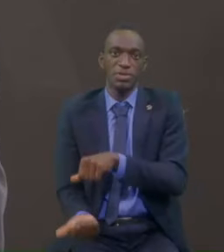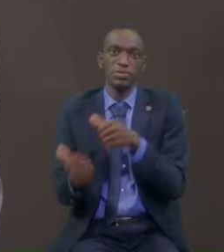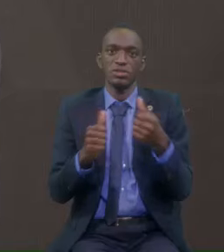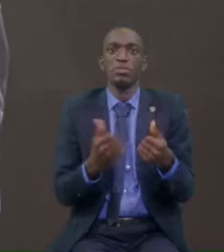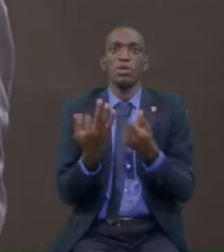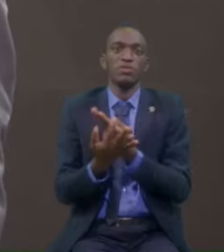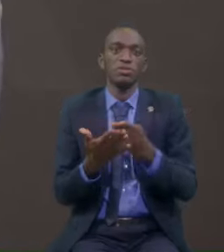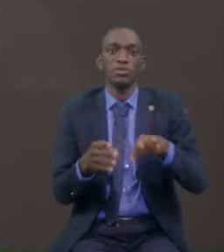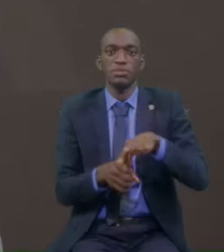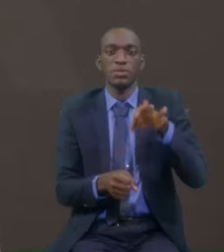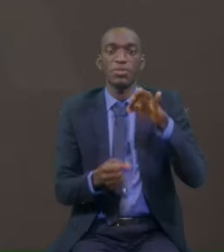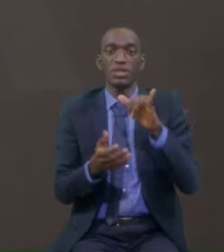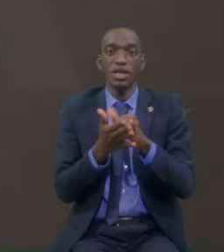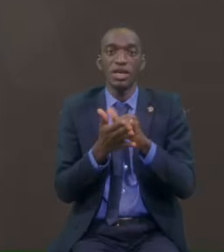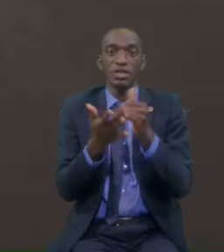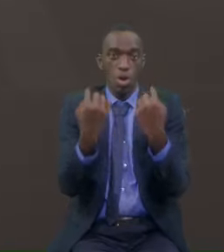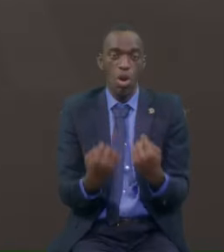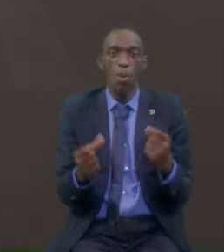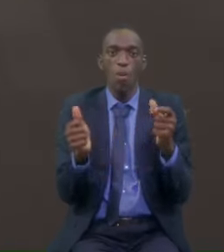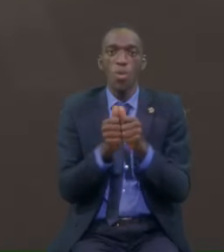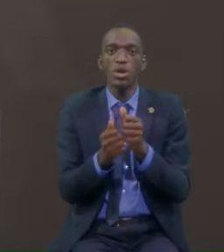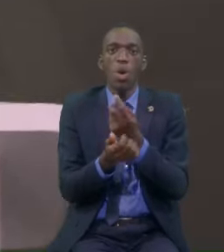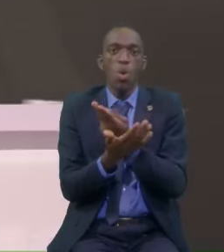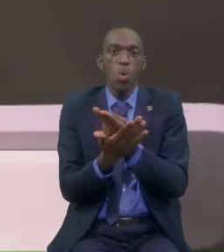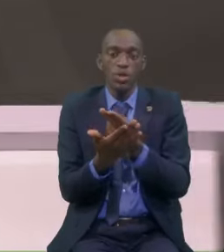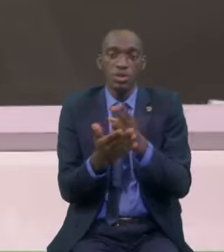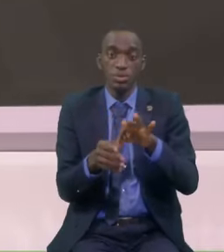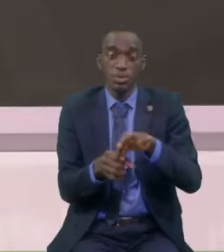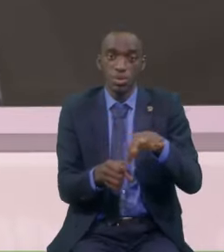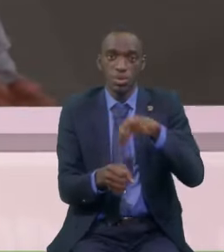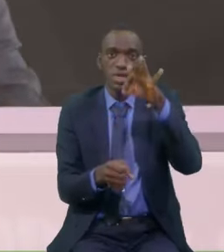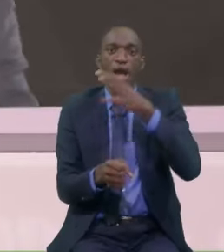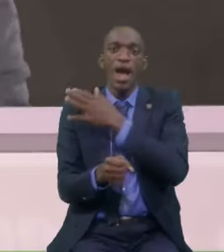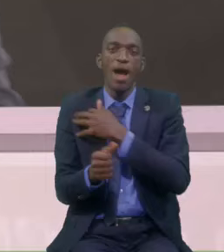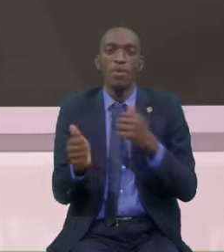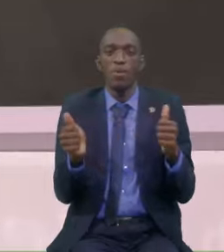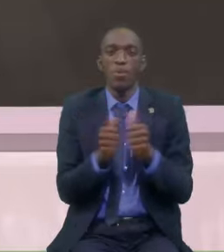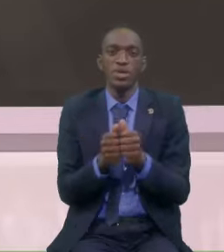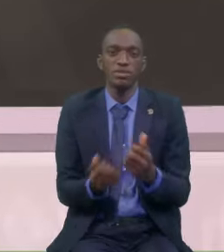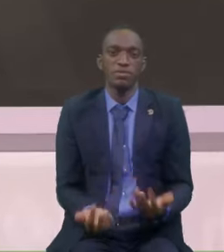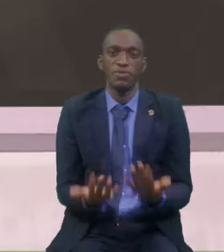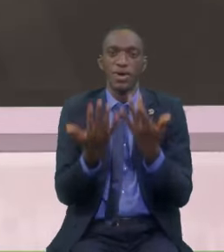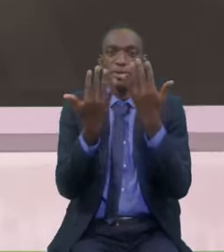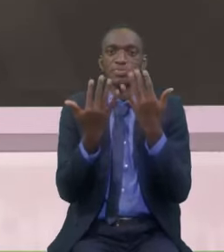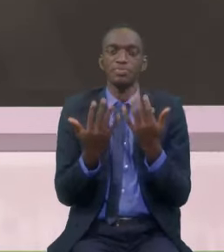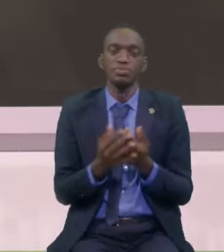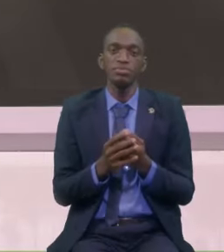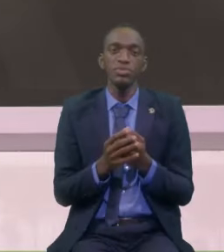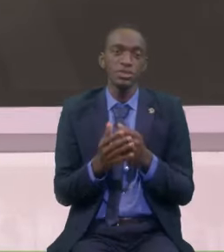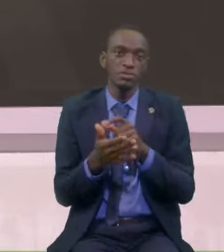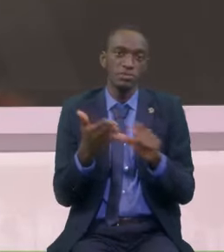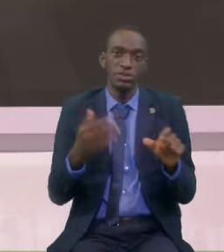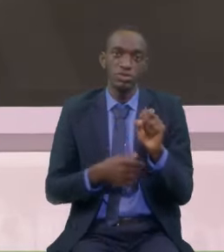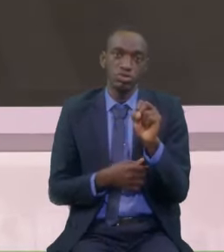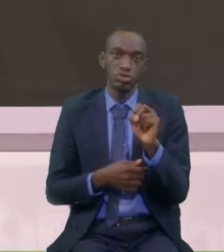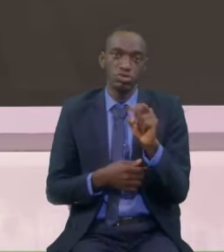comes with the Holy Ghost and with fire. Look at verse 12. In verse 12